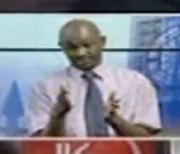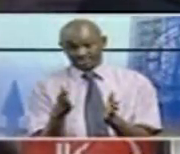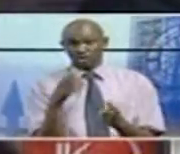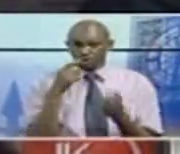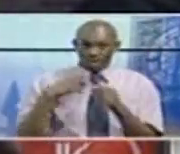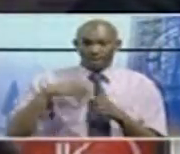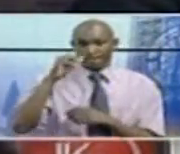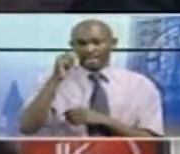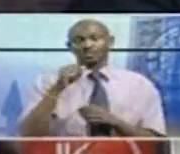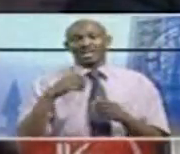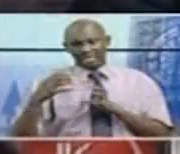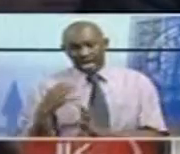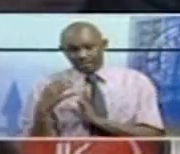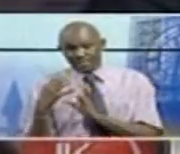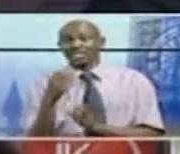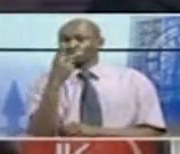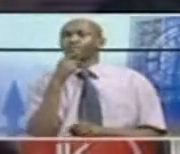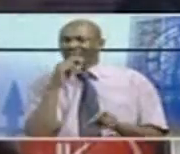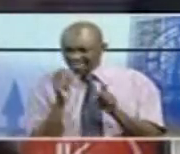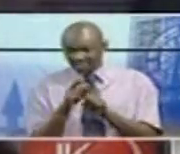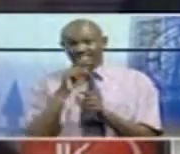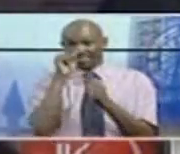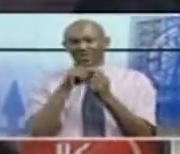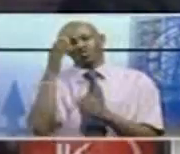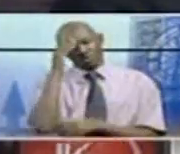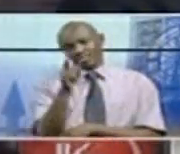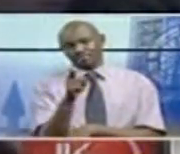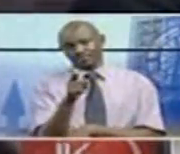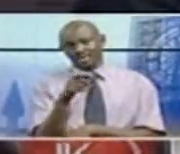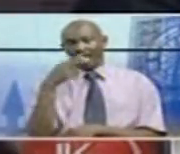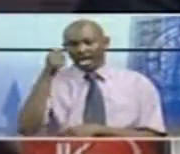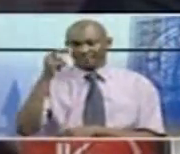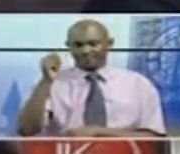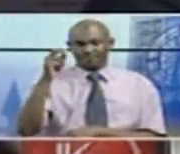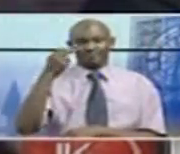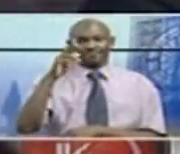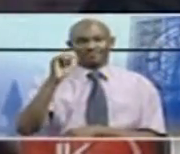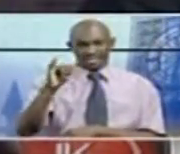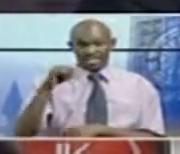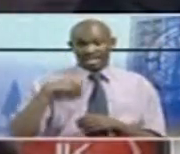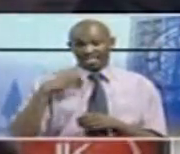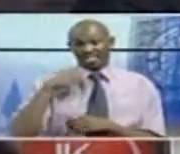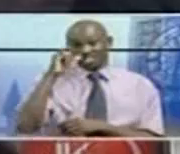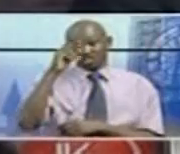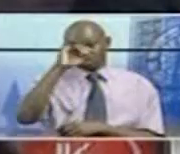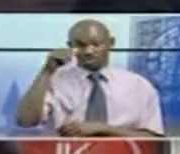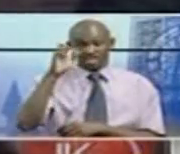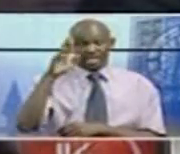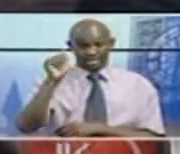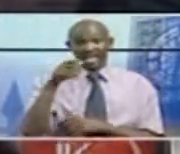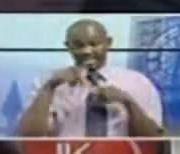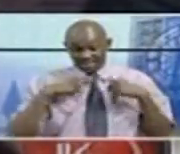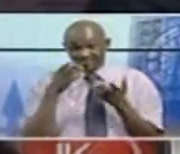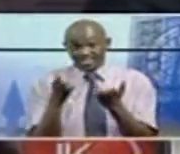we're talking rugby. Two brothers in particular, you know them. Humphrey Khayange, Collins Injera, right here,